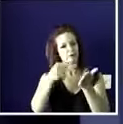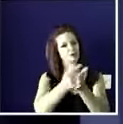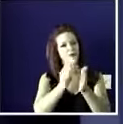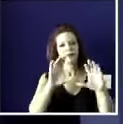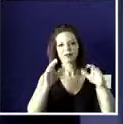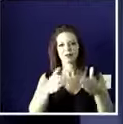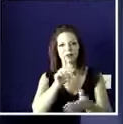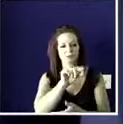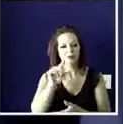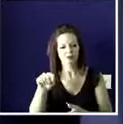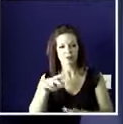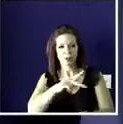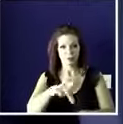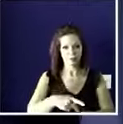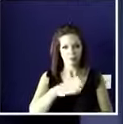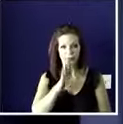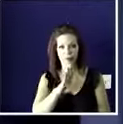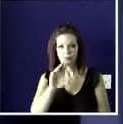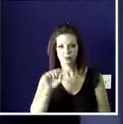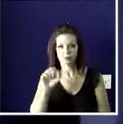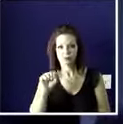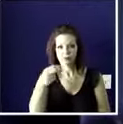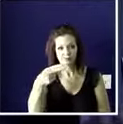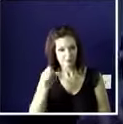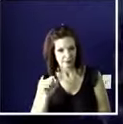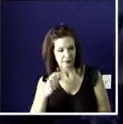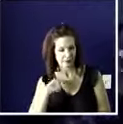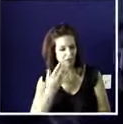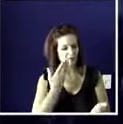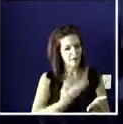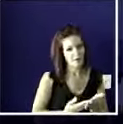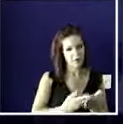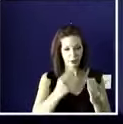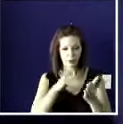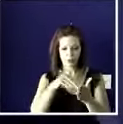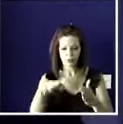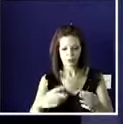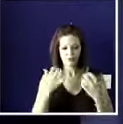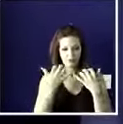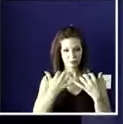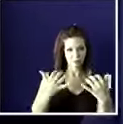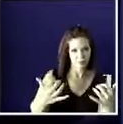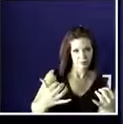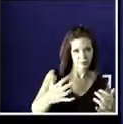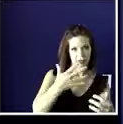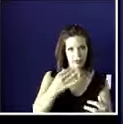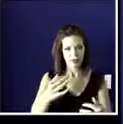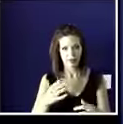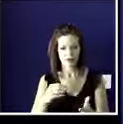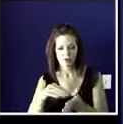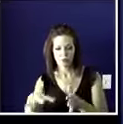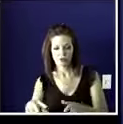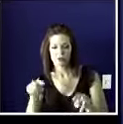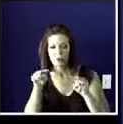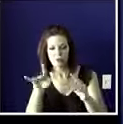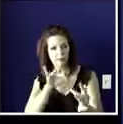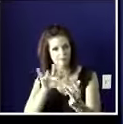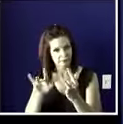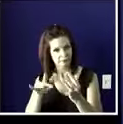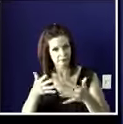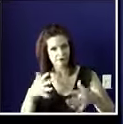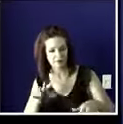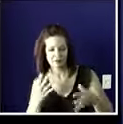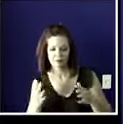and as principal at Blue Springs South, I verify that the students seated before us and those that are watching online have completed all